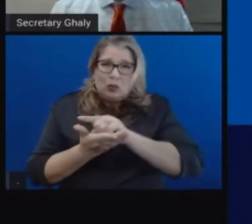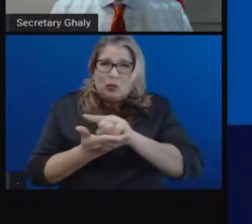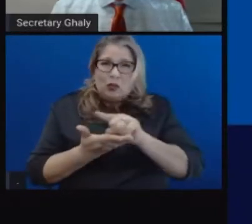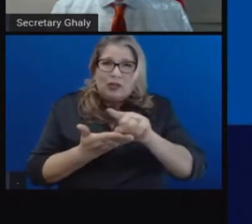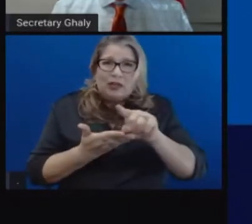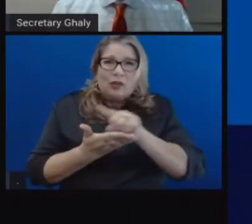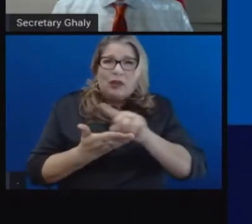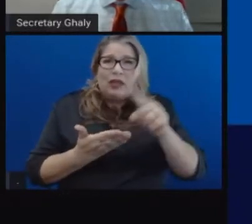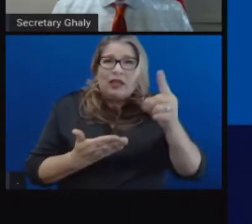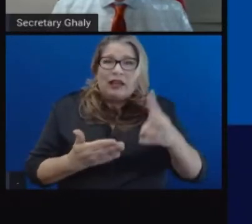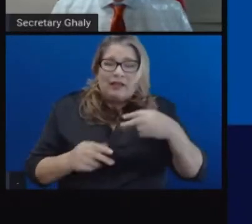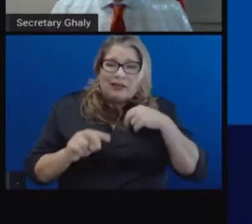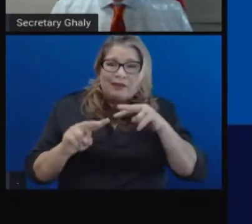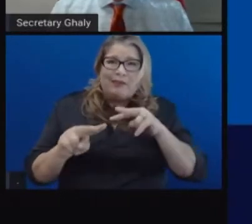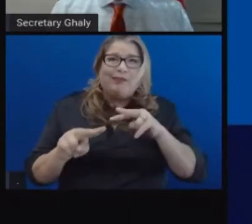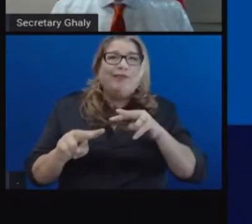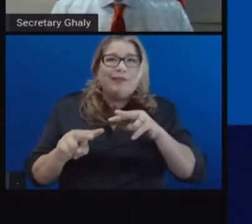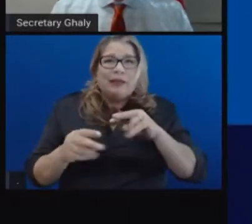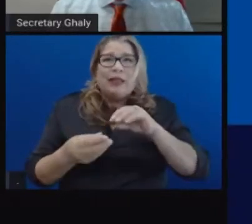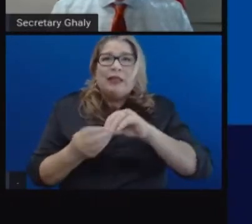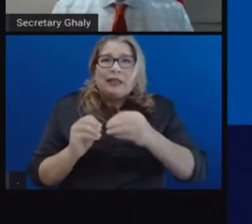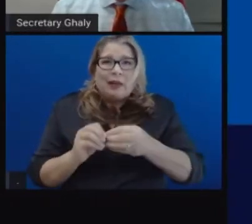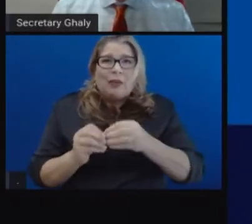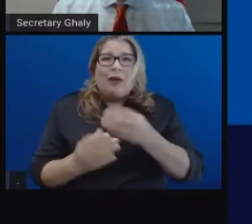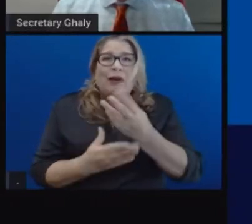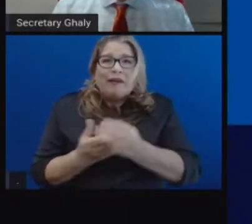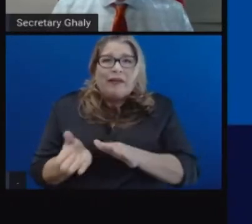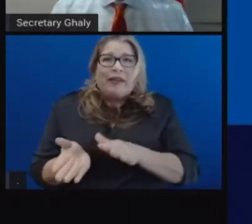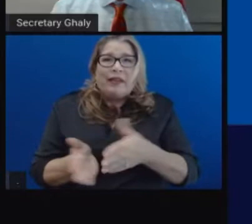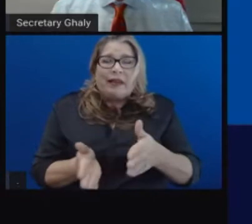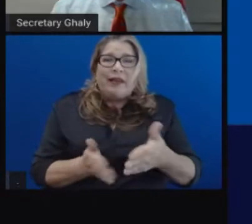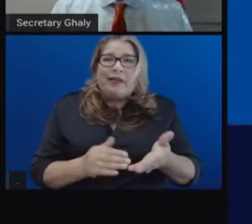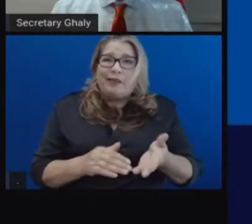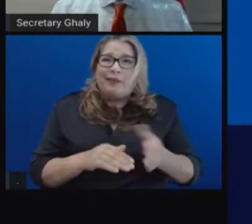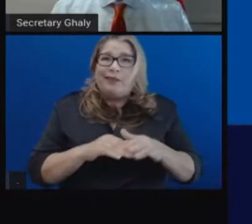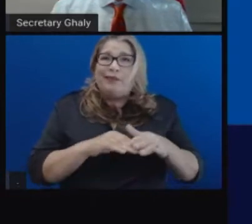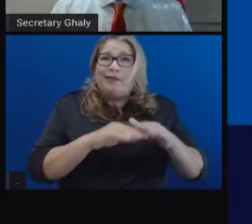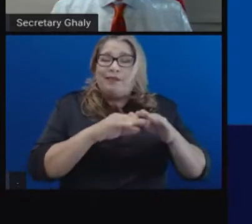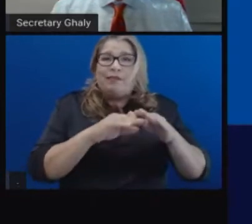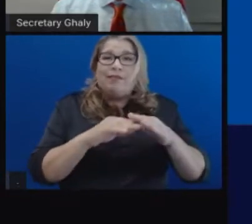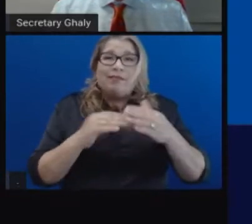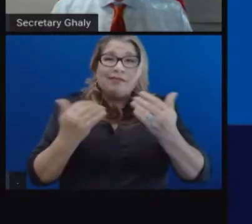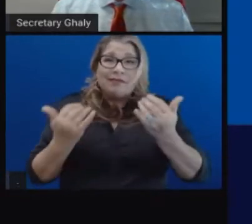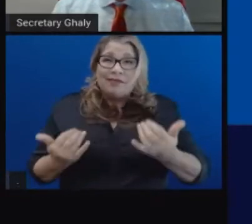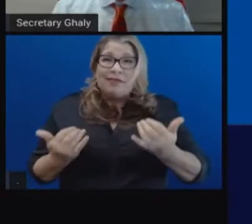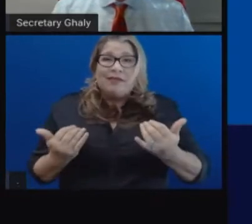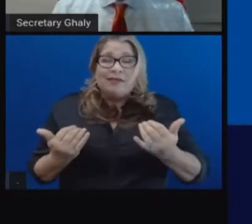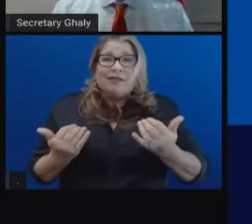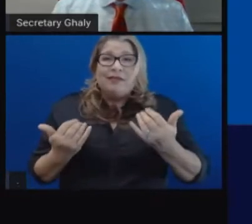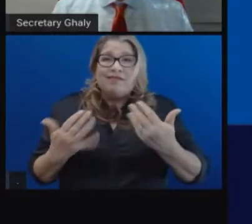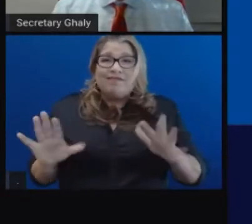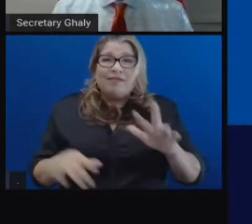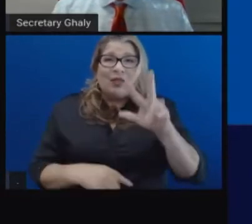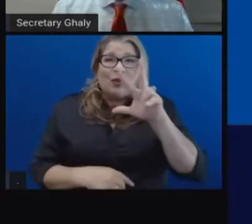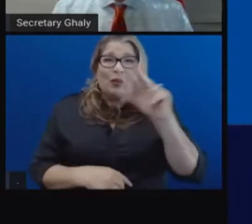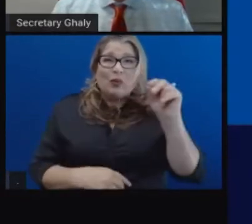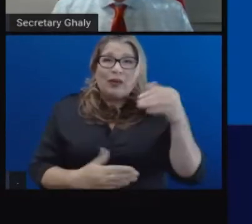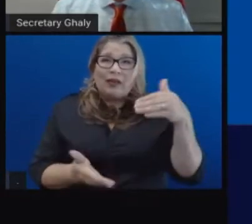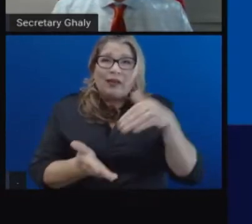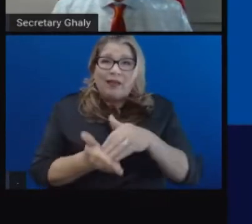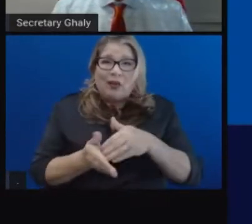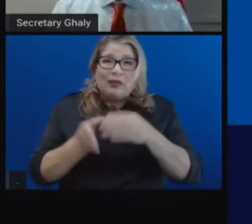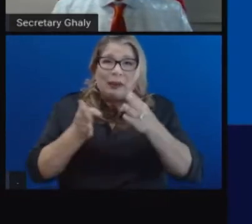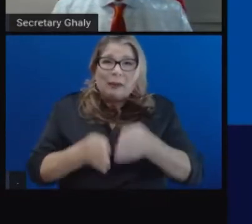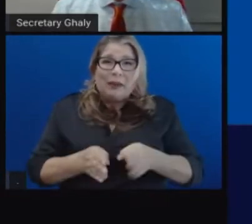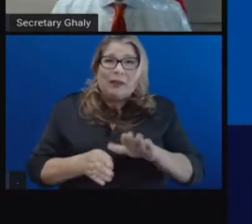deaths day over day. And today we do cross 30,000 deaths since the beginning of the pandemic as a result of